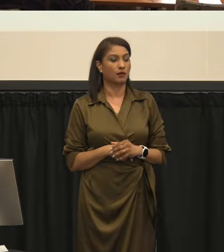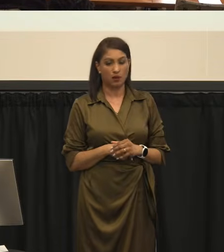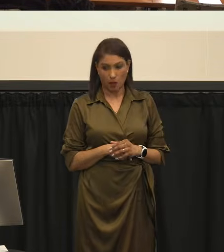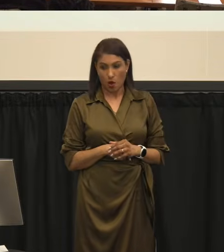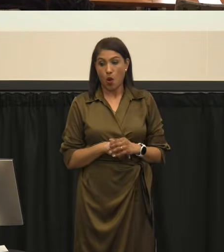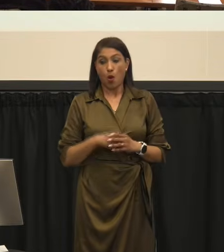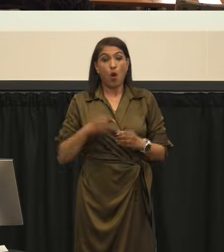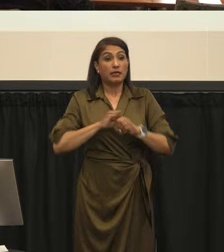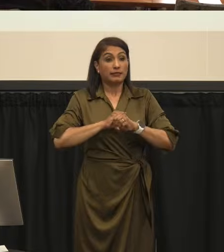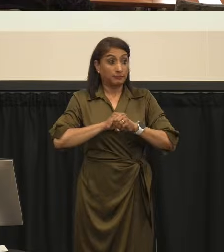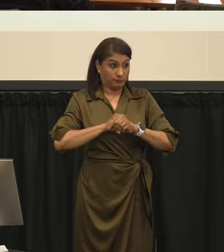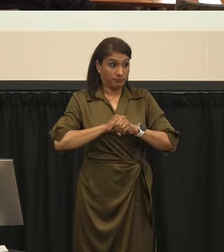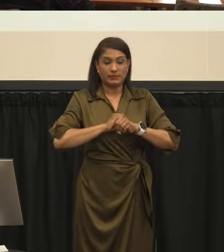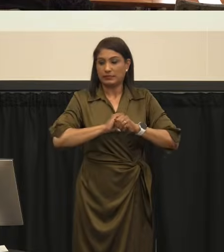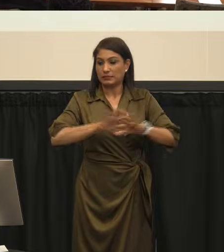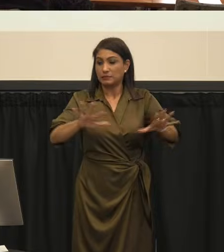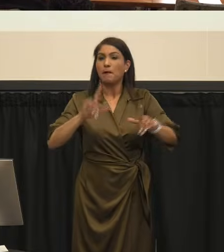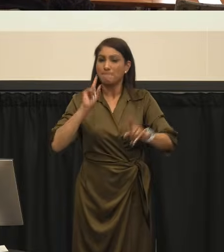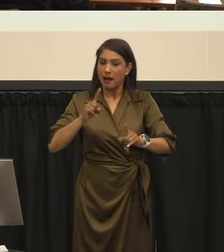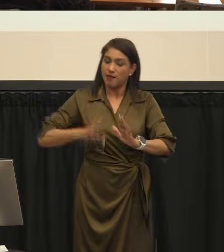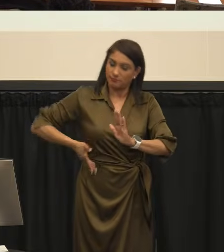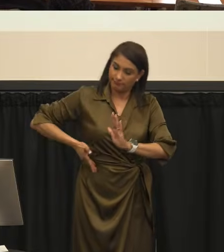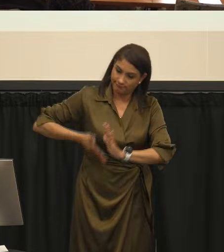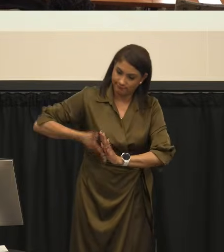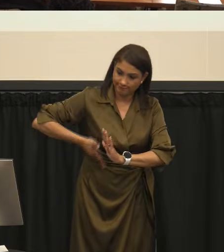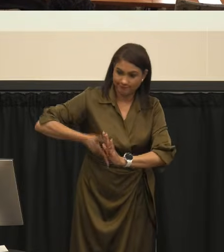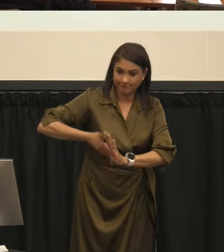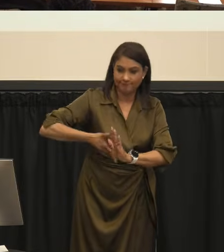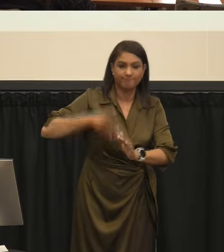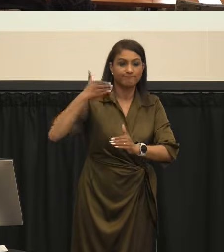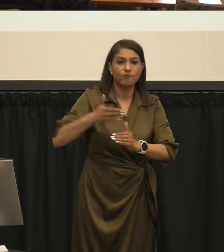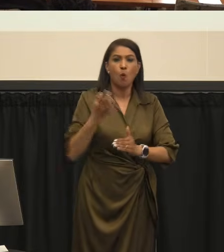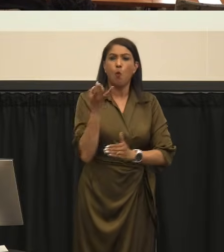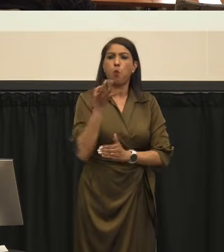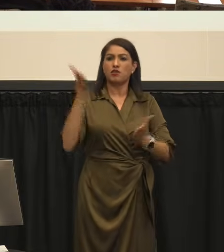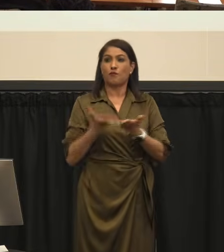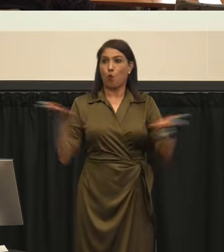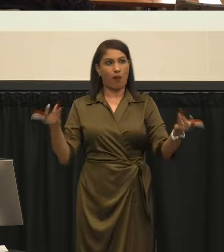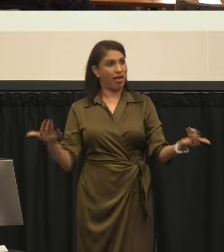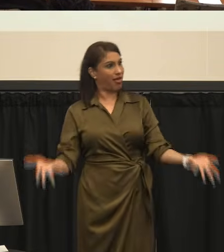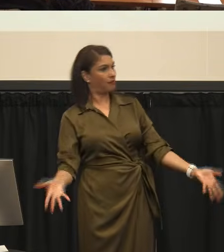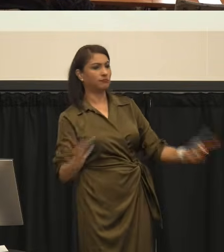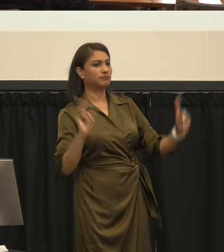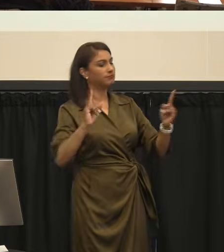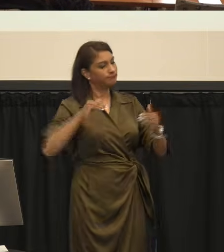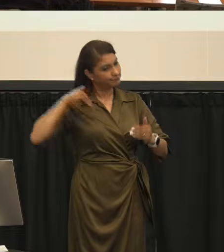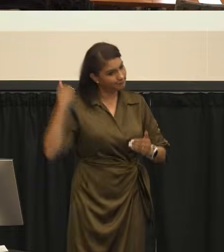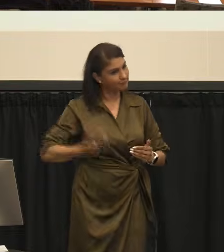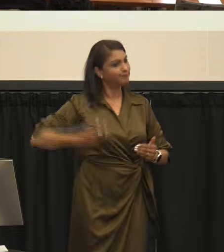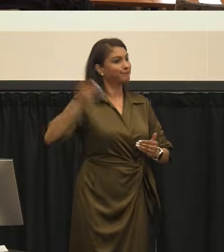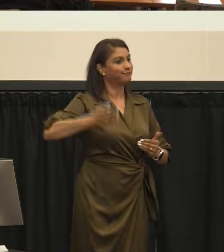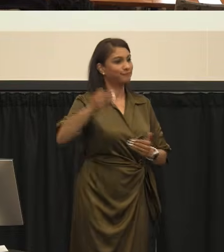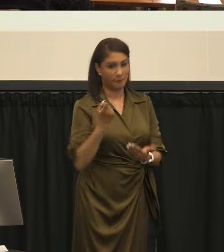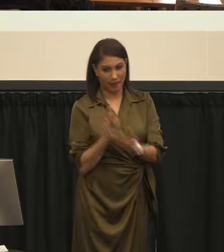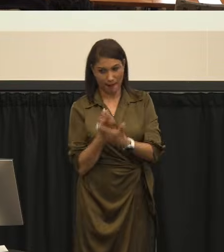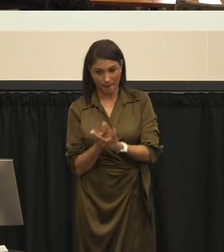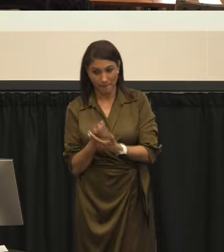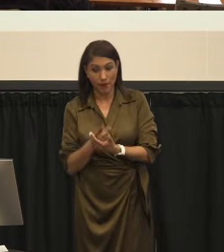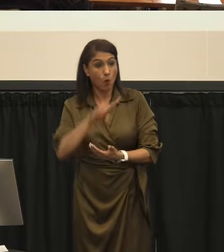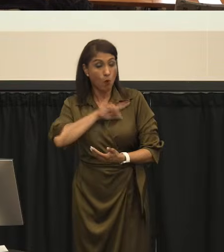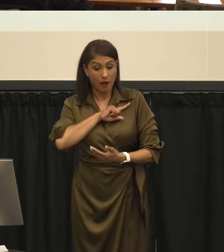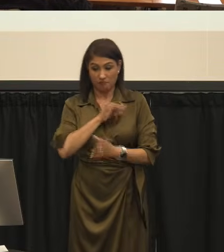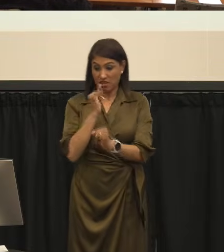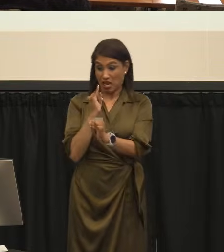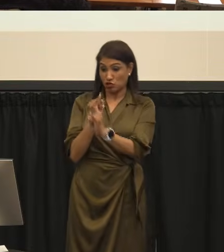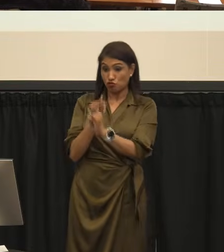Then disseminating the sign bank or the information, or gathering the information. That is also an ongoing process. It's not a once-off